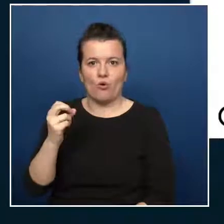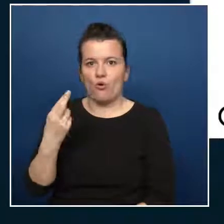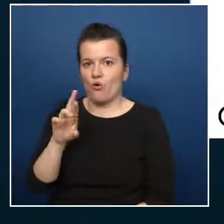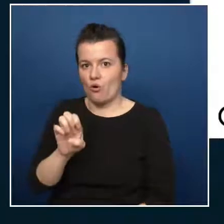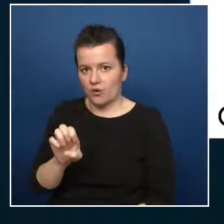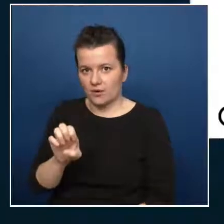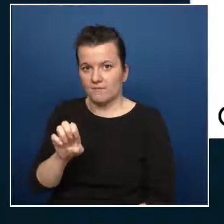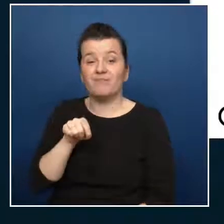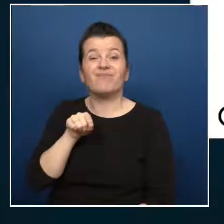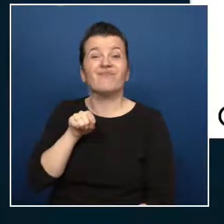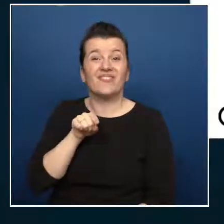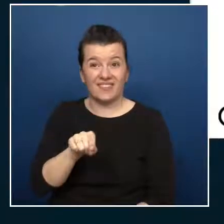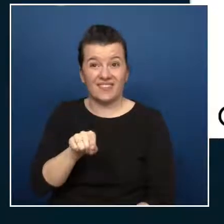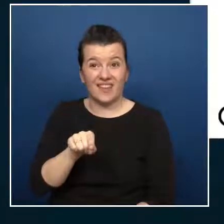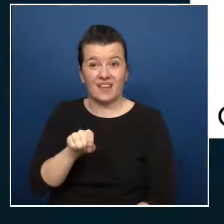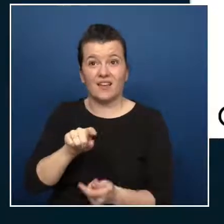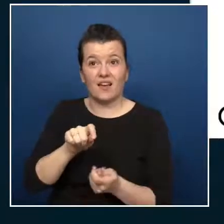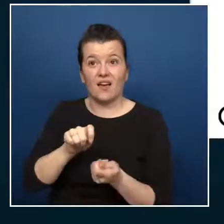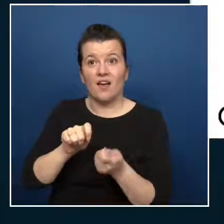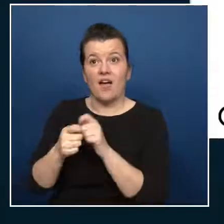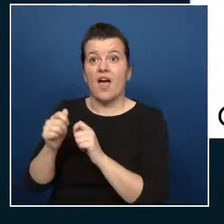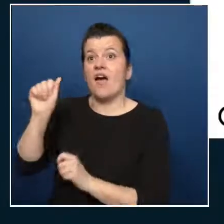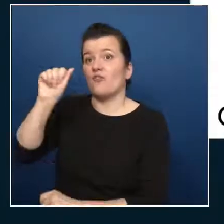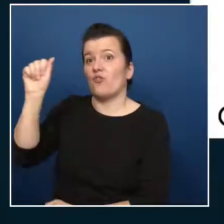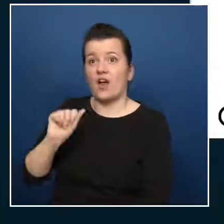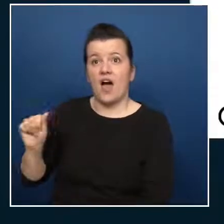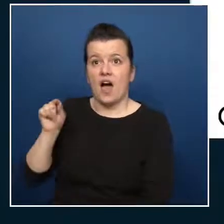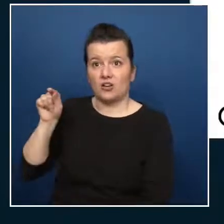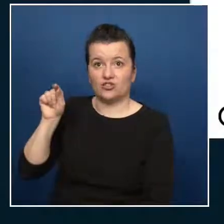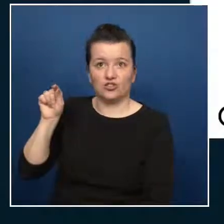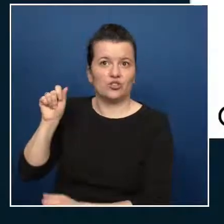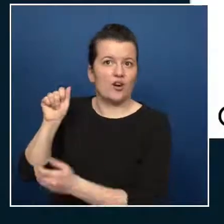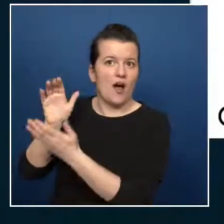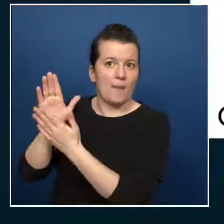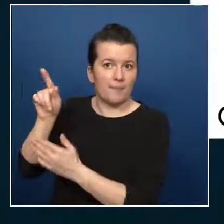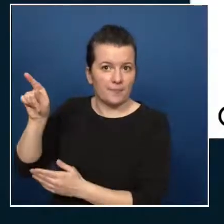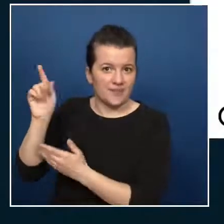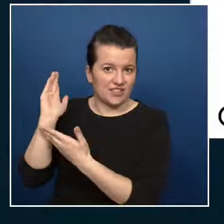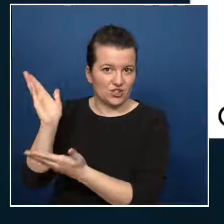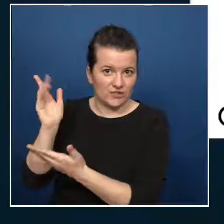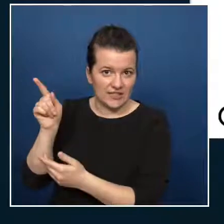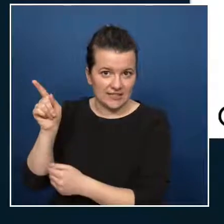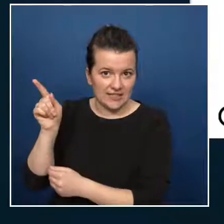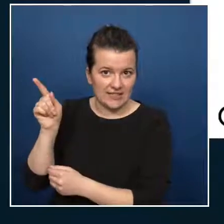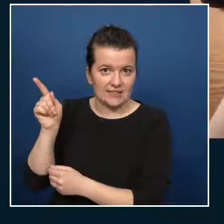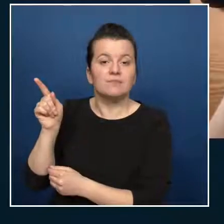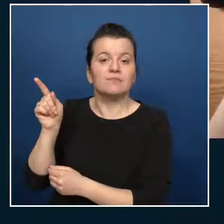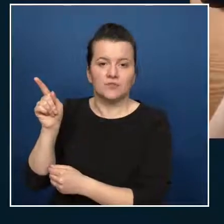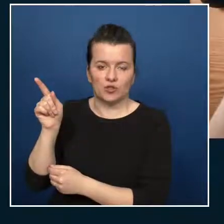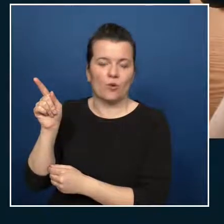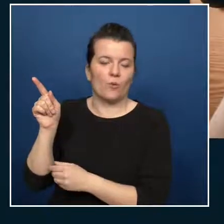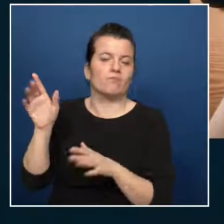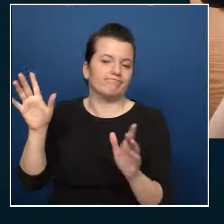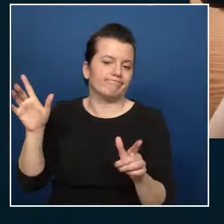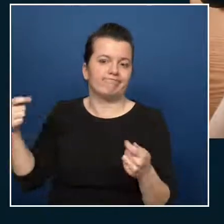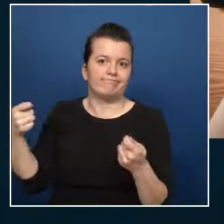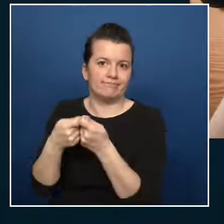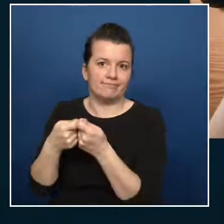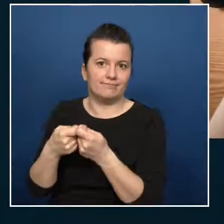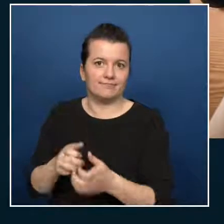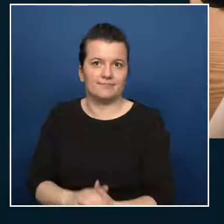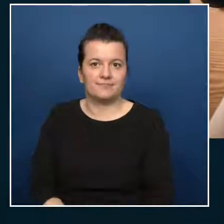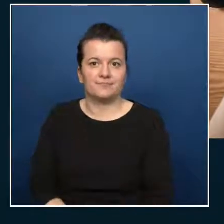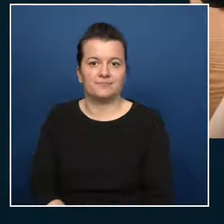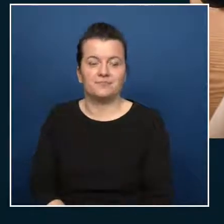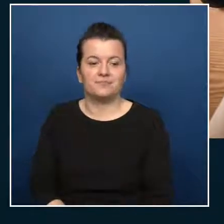rehost it in Azure using the services that we decided to do. So that